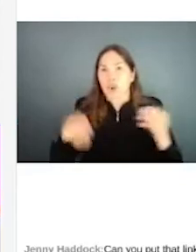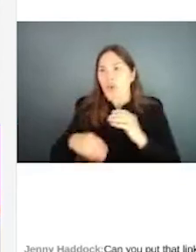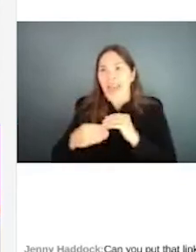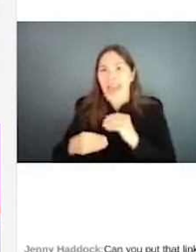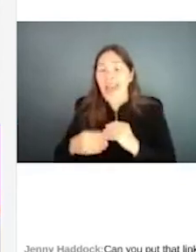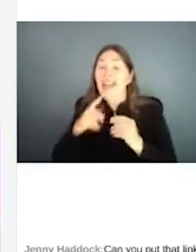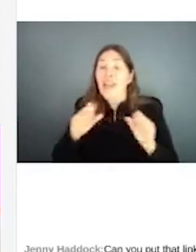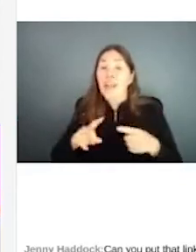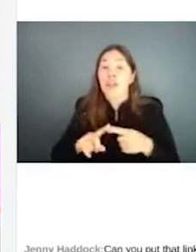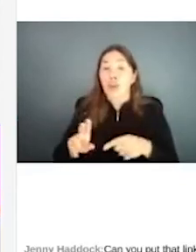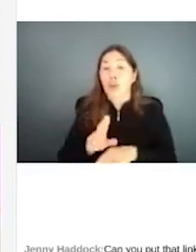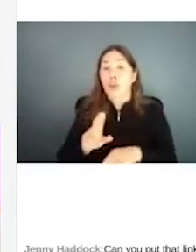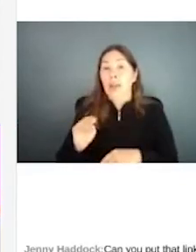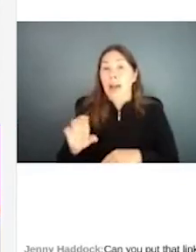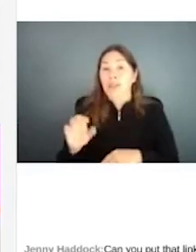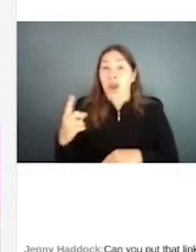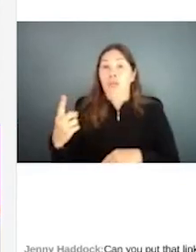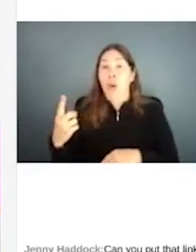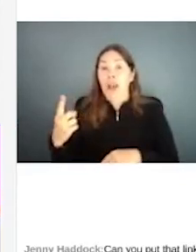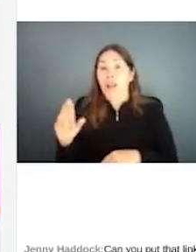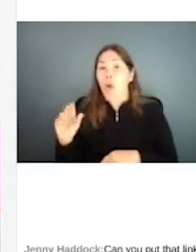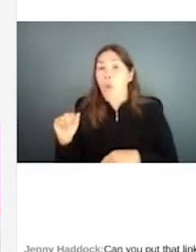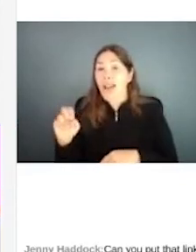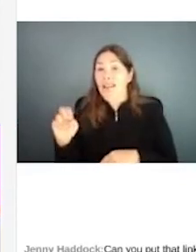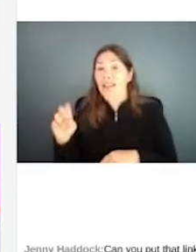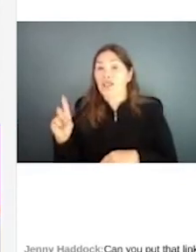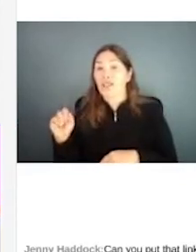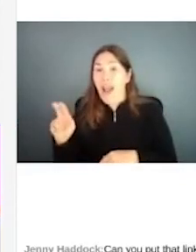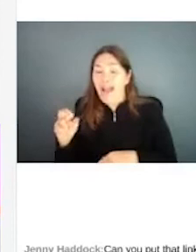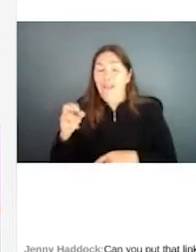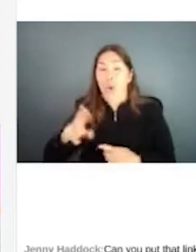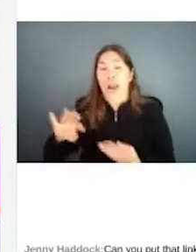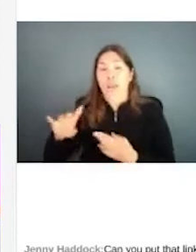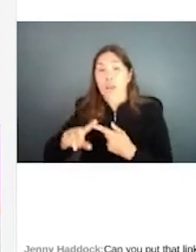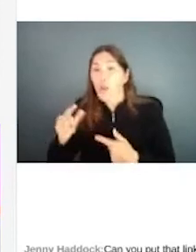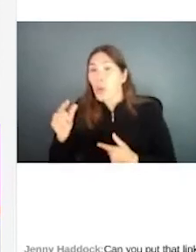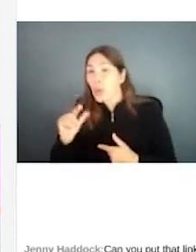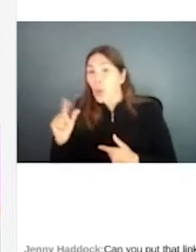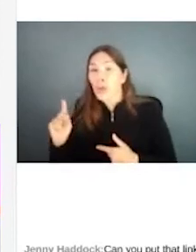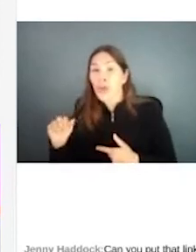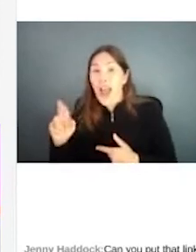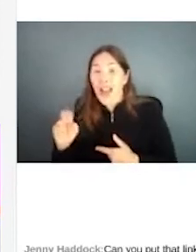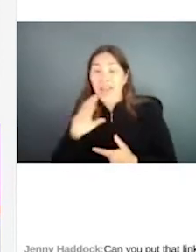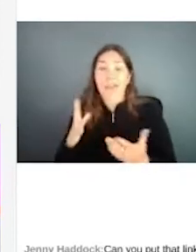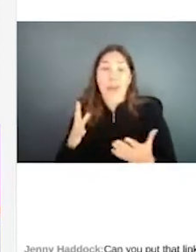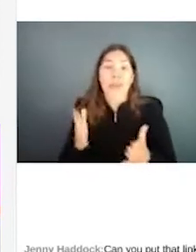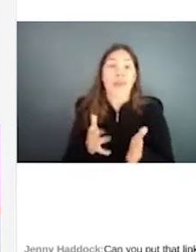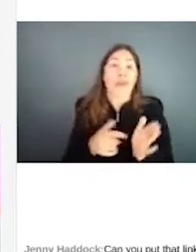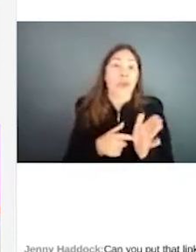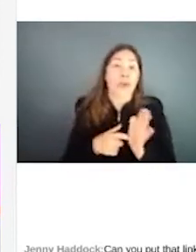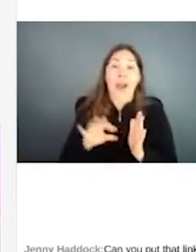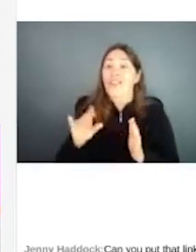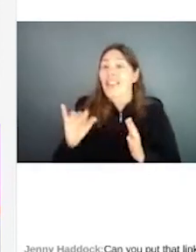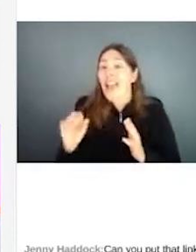use Microsoft OneDrive or have them constantly uploading to their Google Drive, I might require flash drives again this year, even